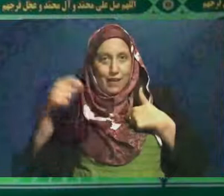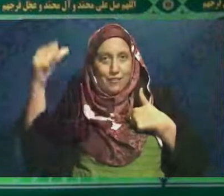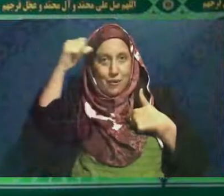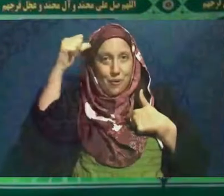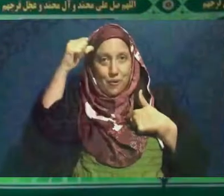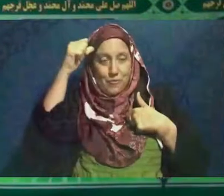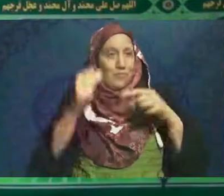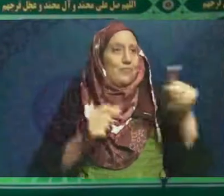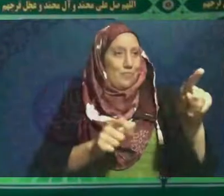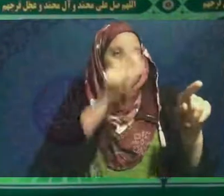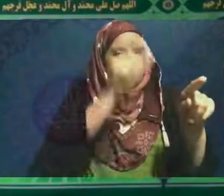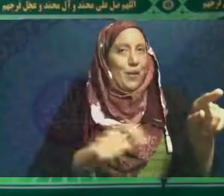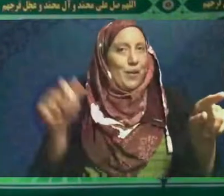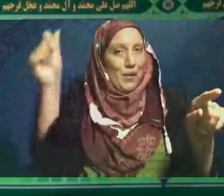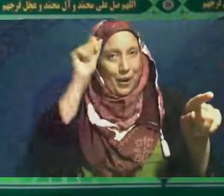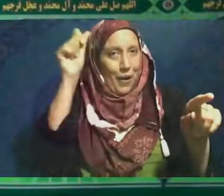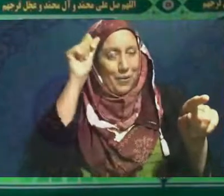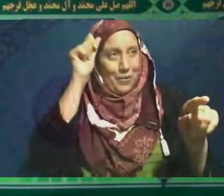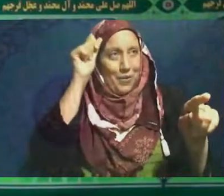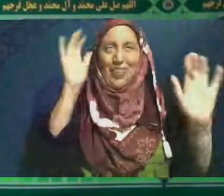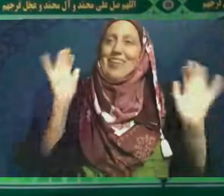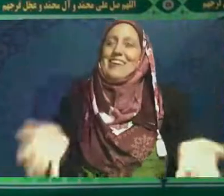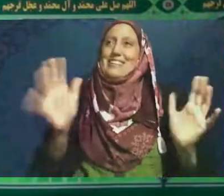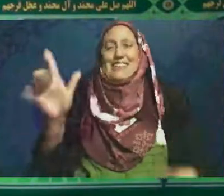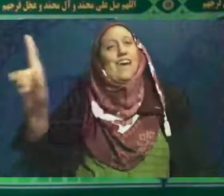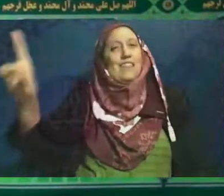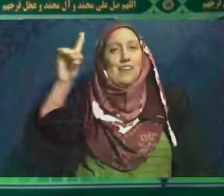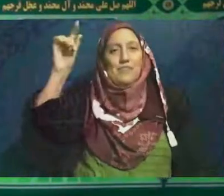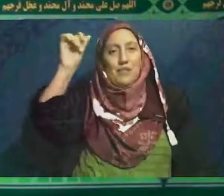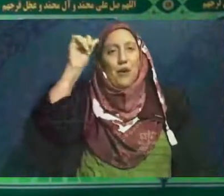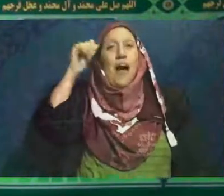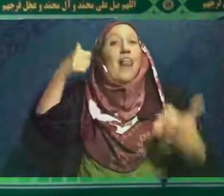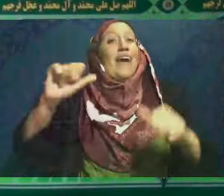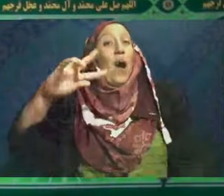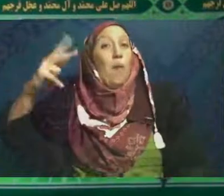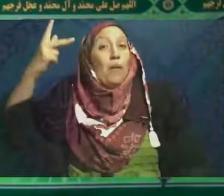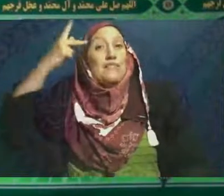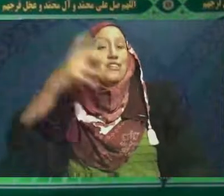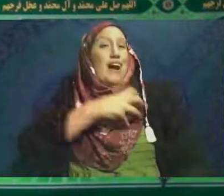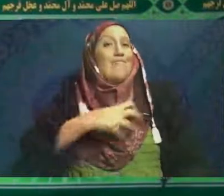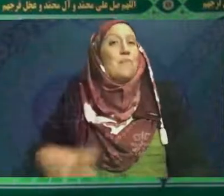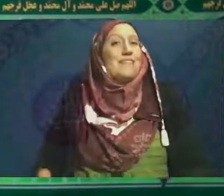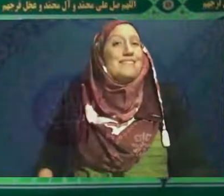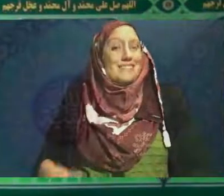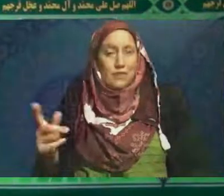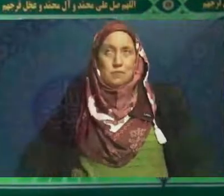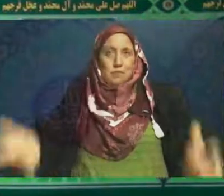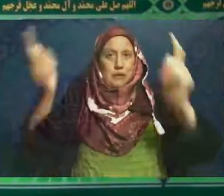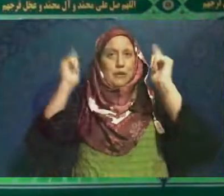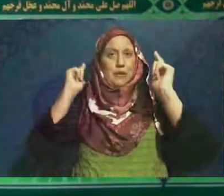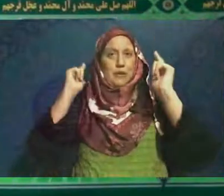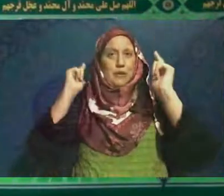is briefed about their job description. They know who to grant, for example, visa, who to refuse,